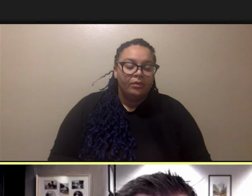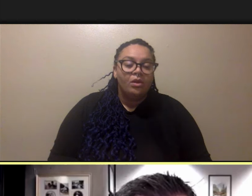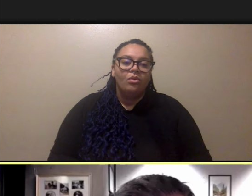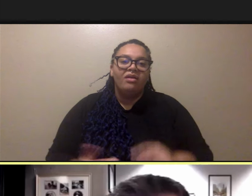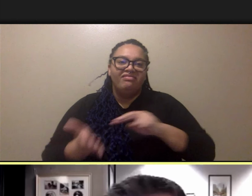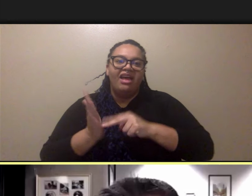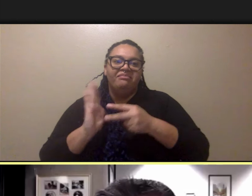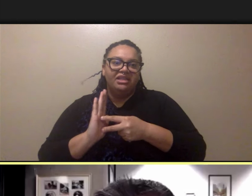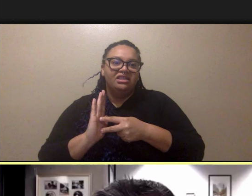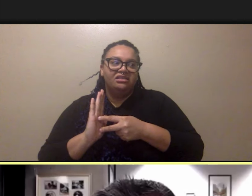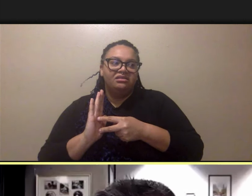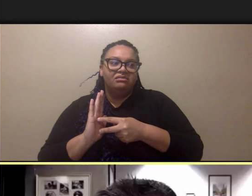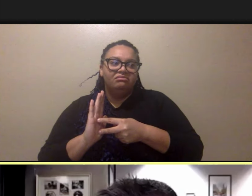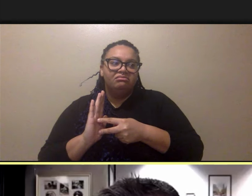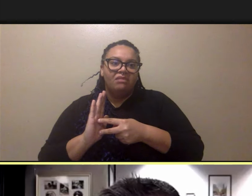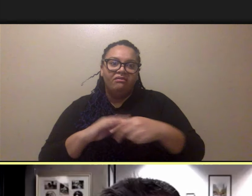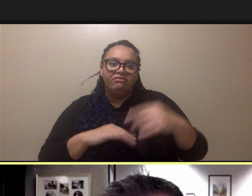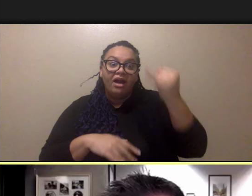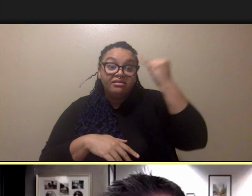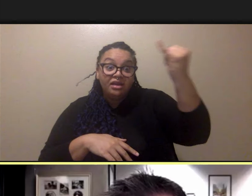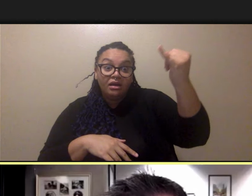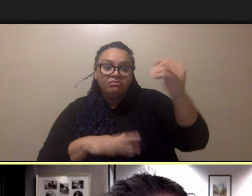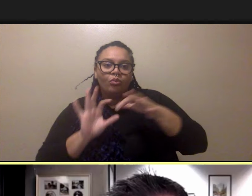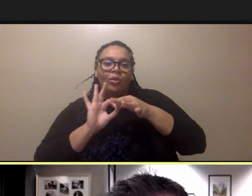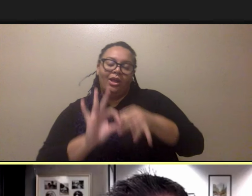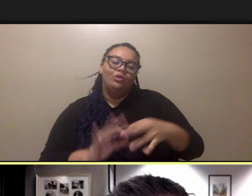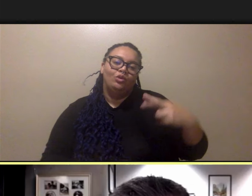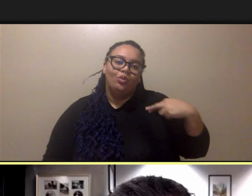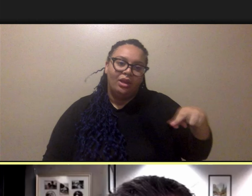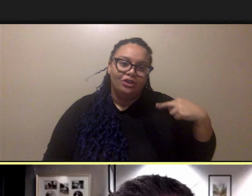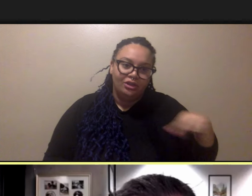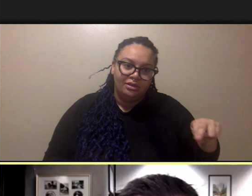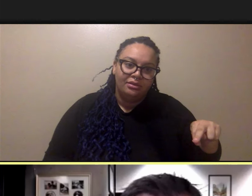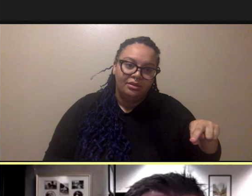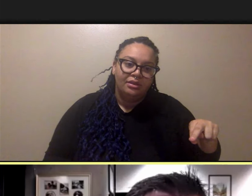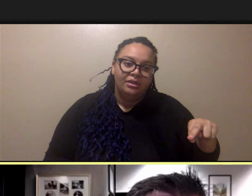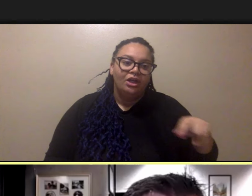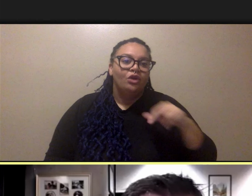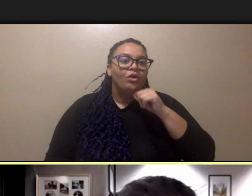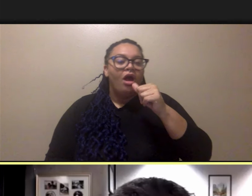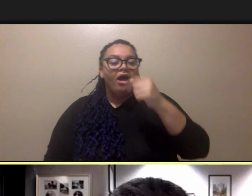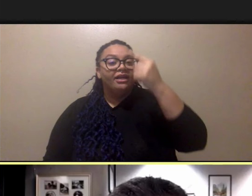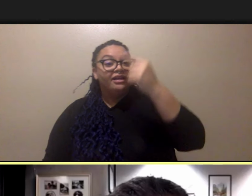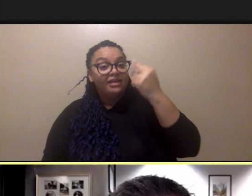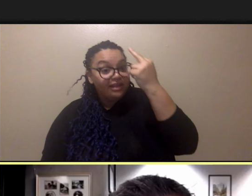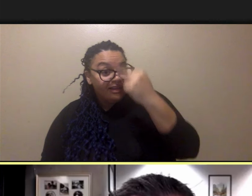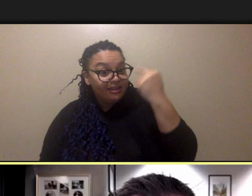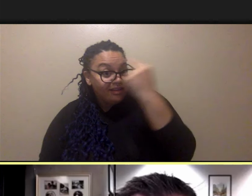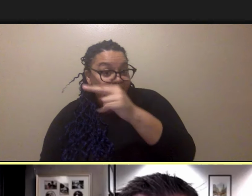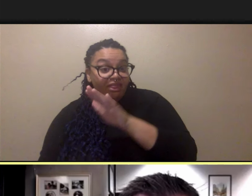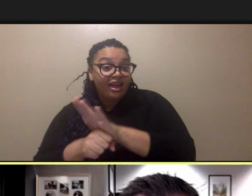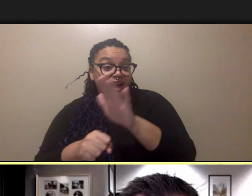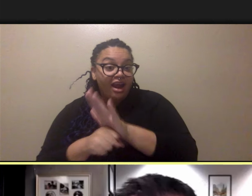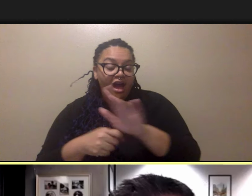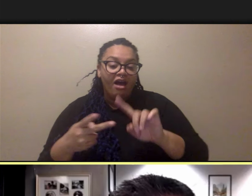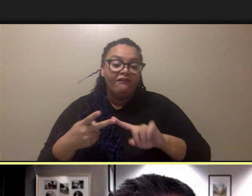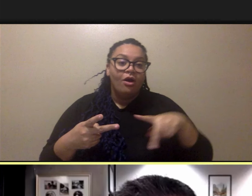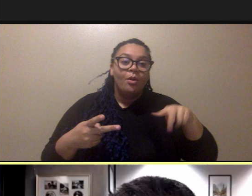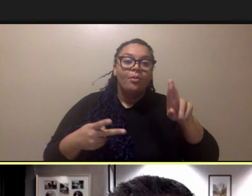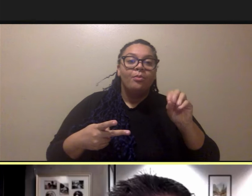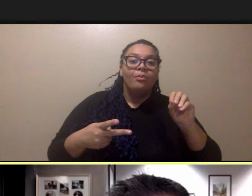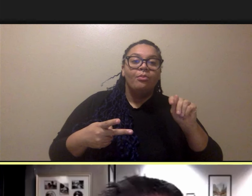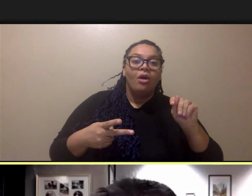with religion. They were not Catholic enough if you were Spanish, or not Protestant enough once